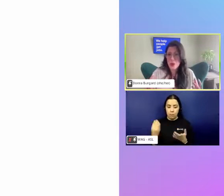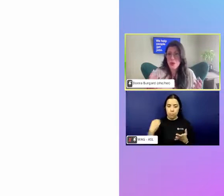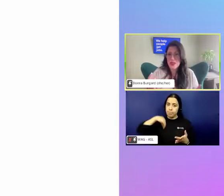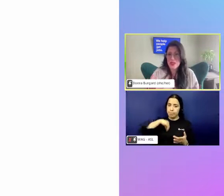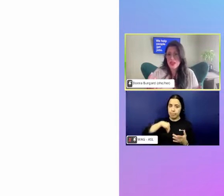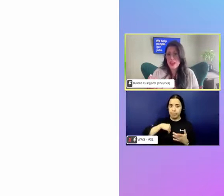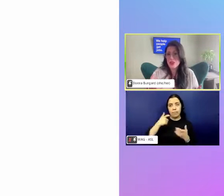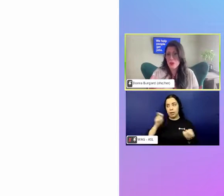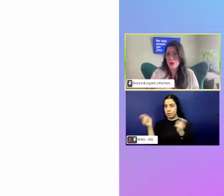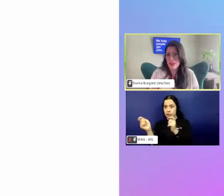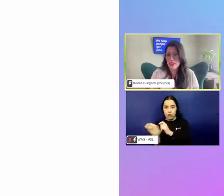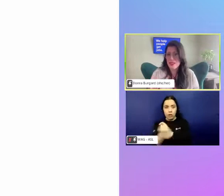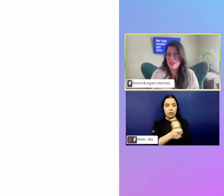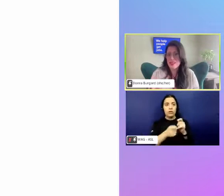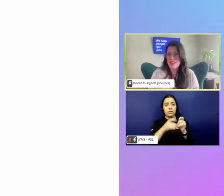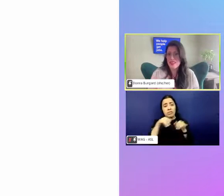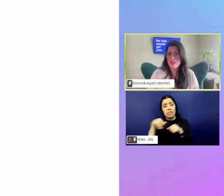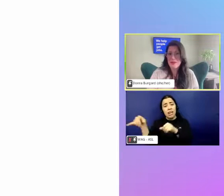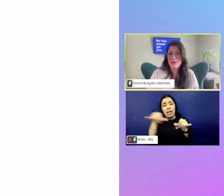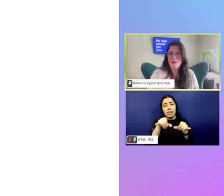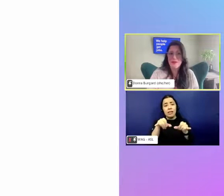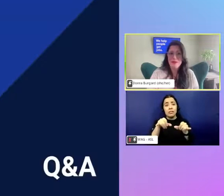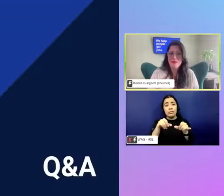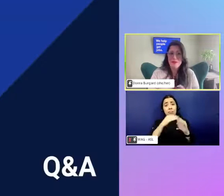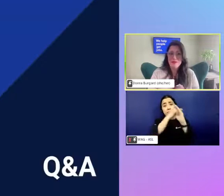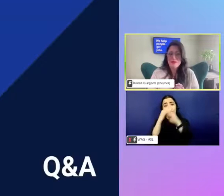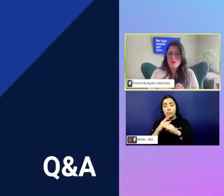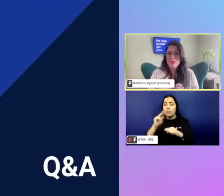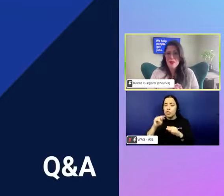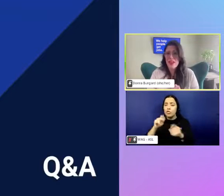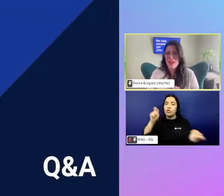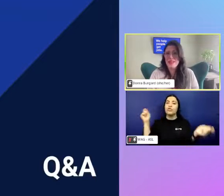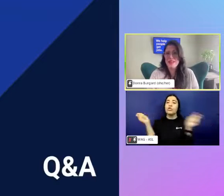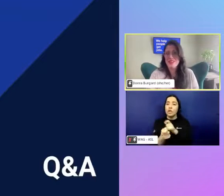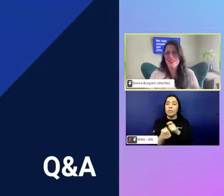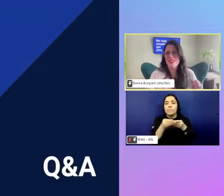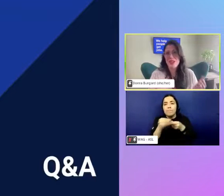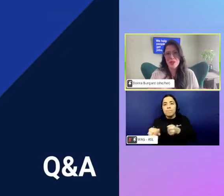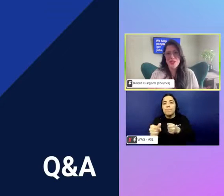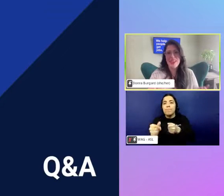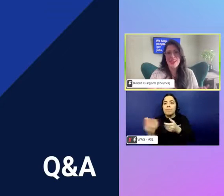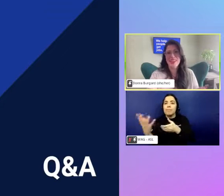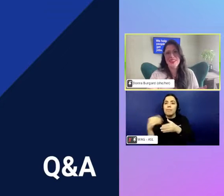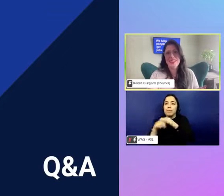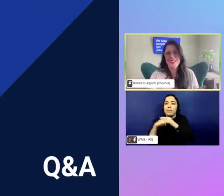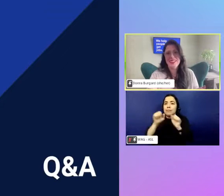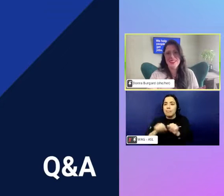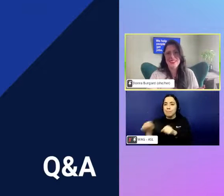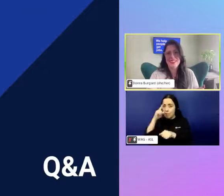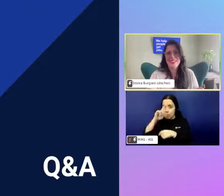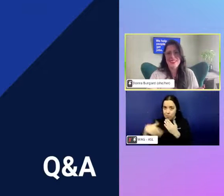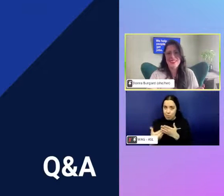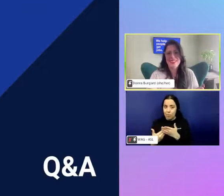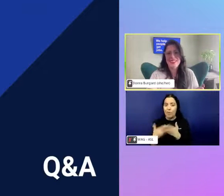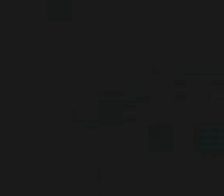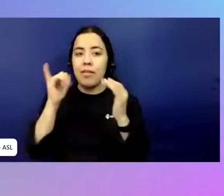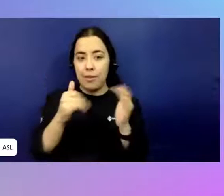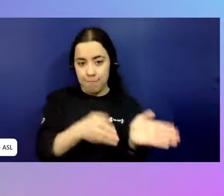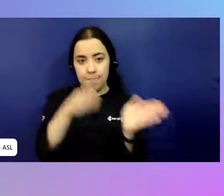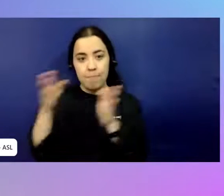change what the status quo is. So with that, Q&A.